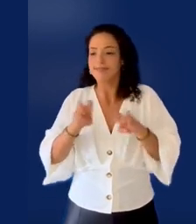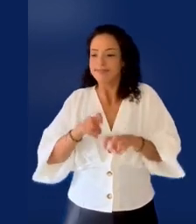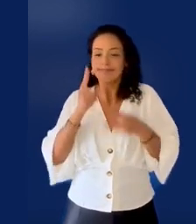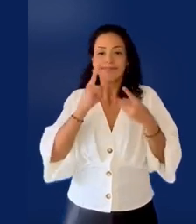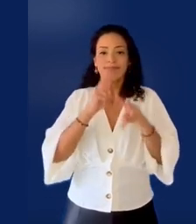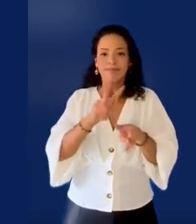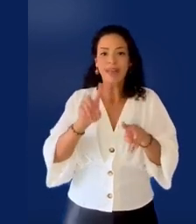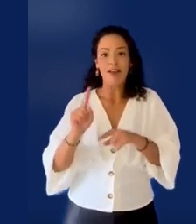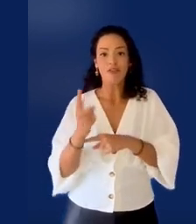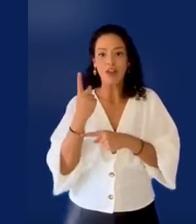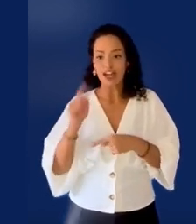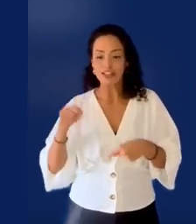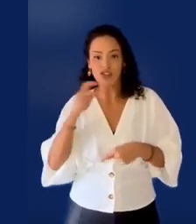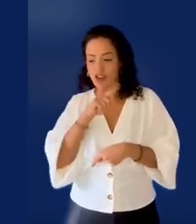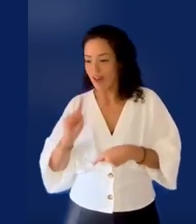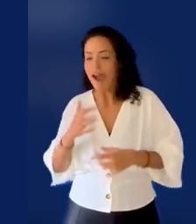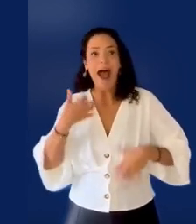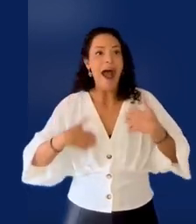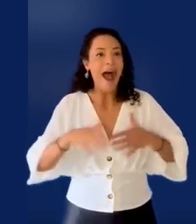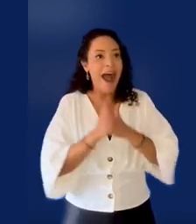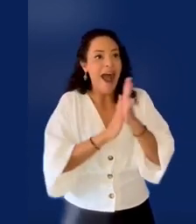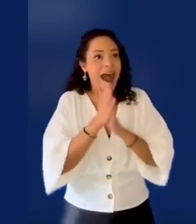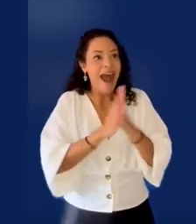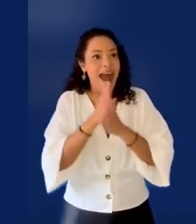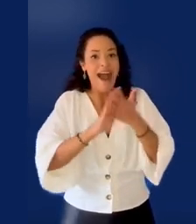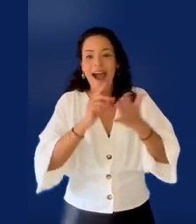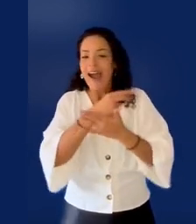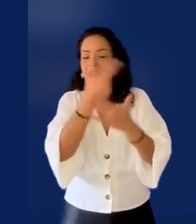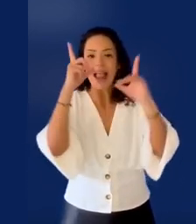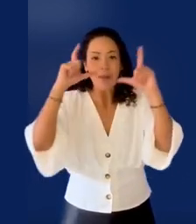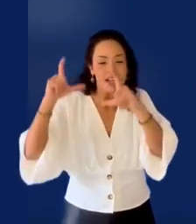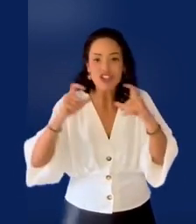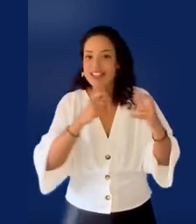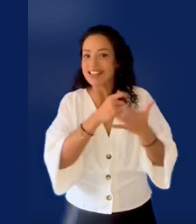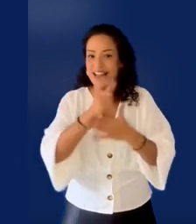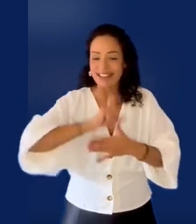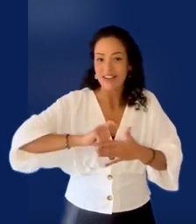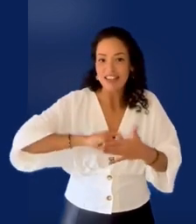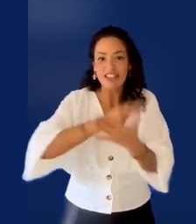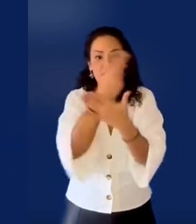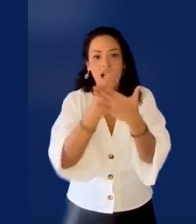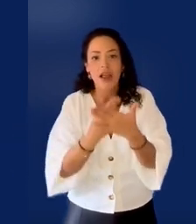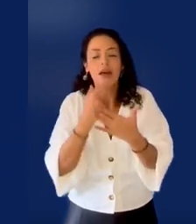was enthralled by the imagery, the colours and the characters. However,